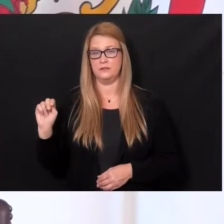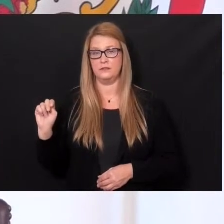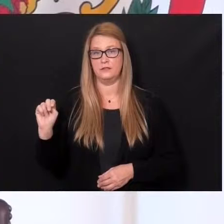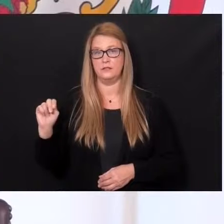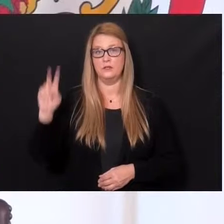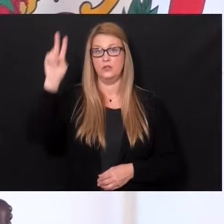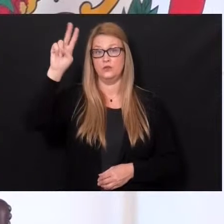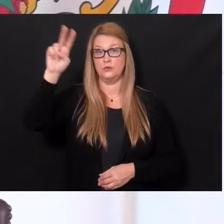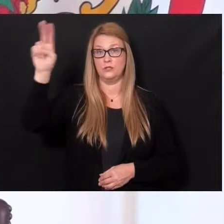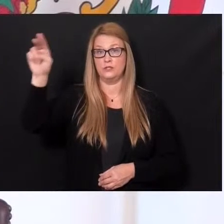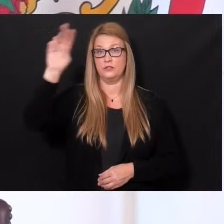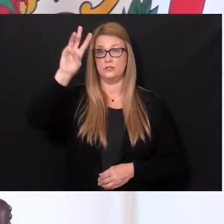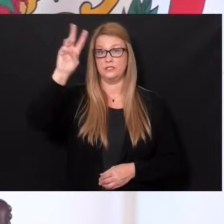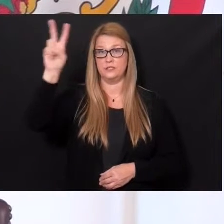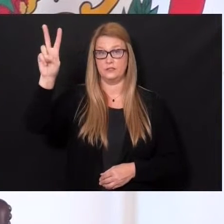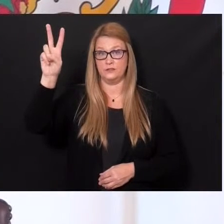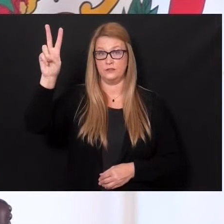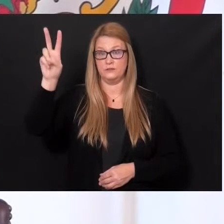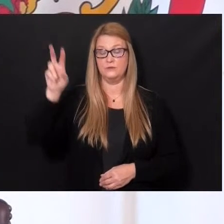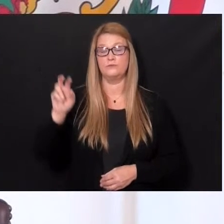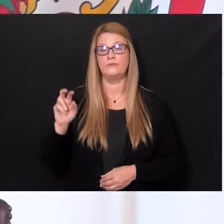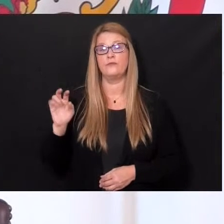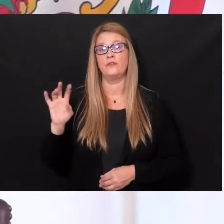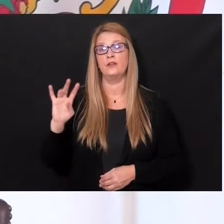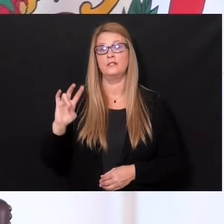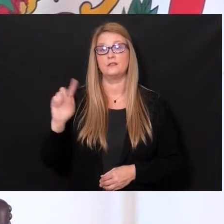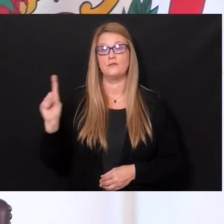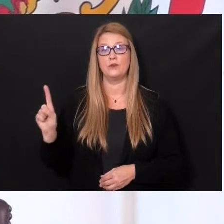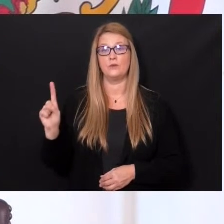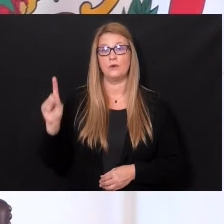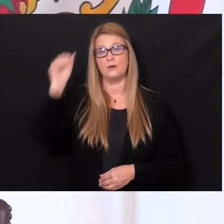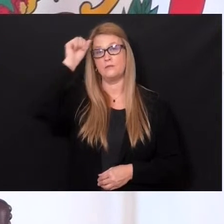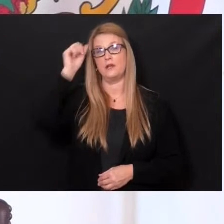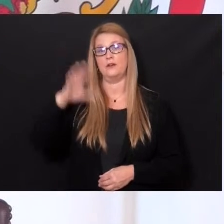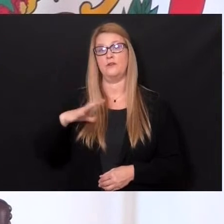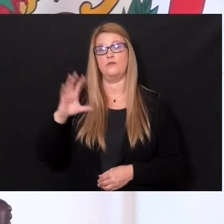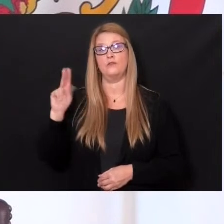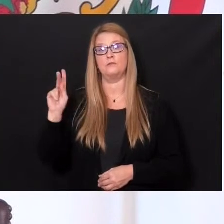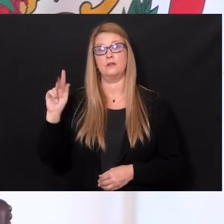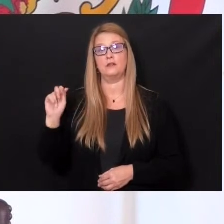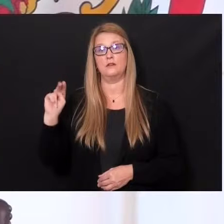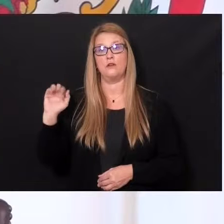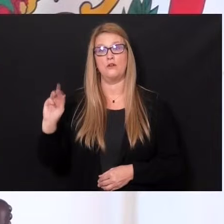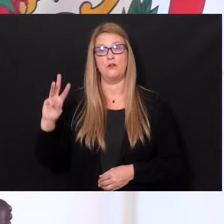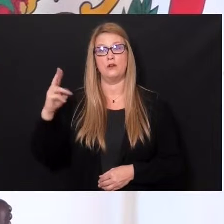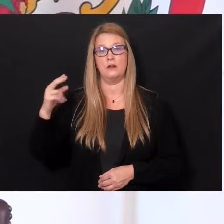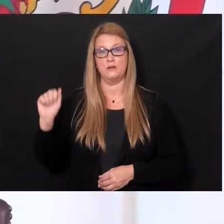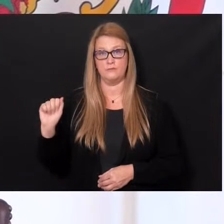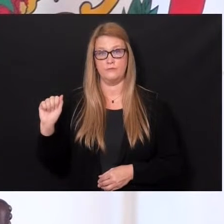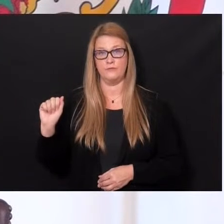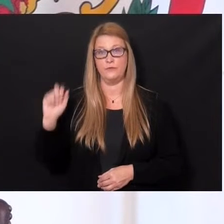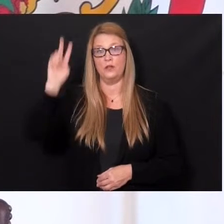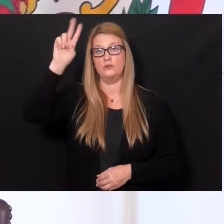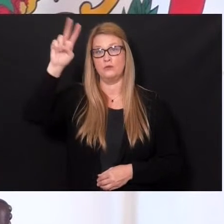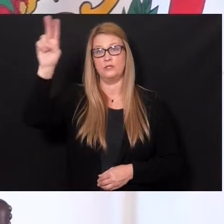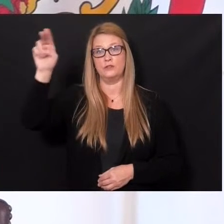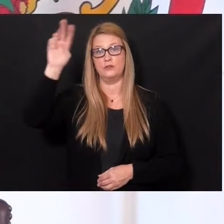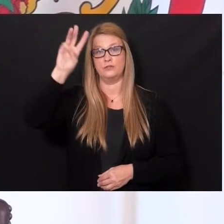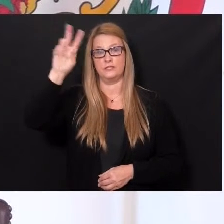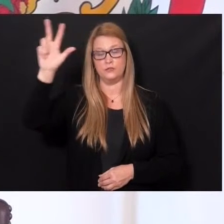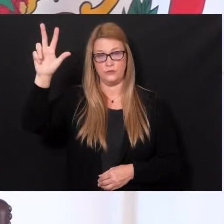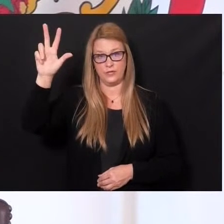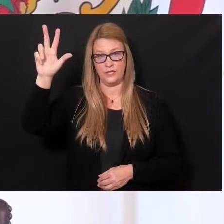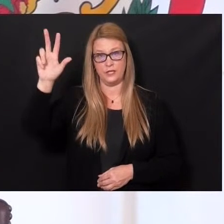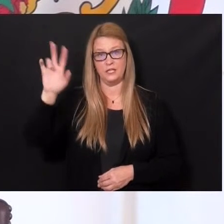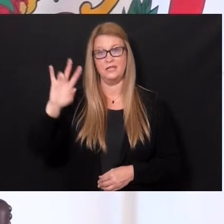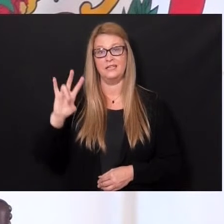Our 2,262nd death is a 71-year-old male from Kanawha County. And our 2,263rd